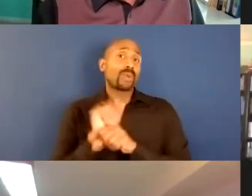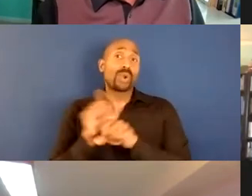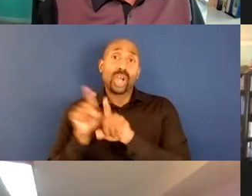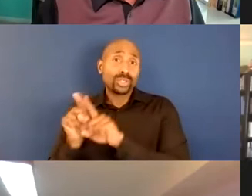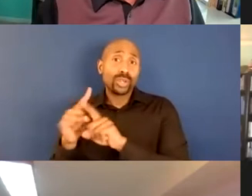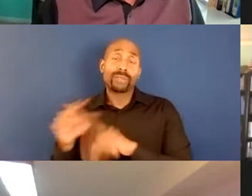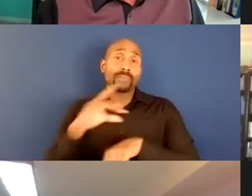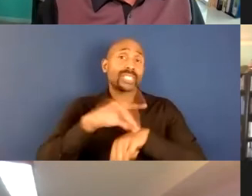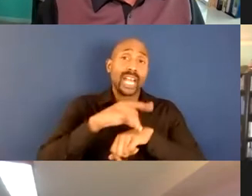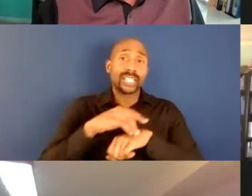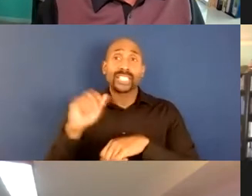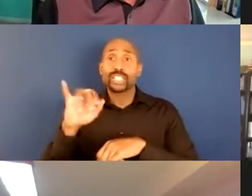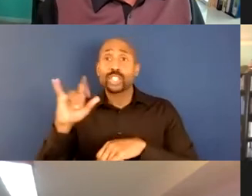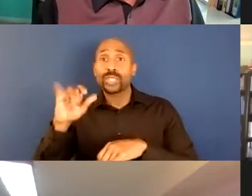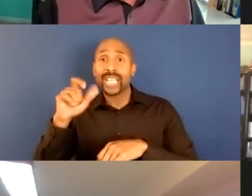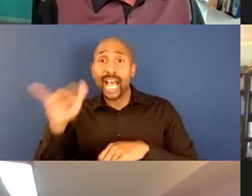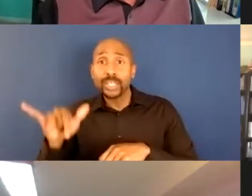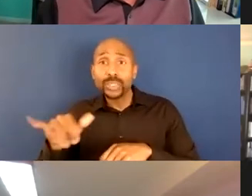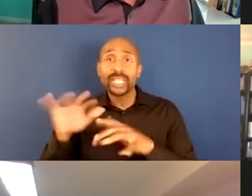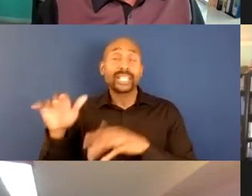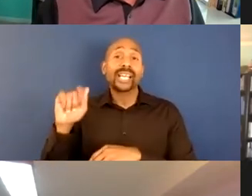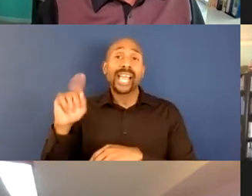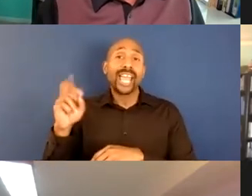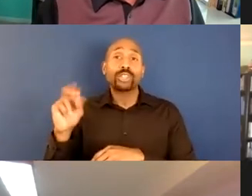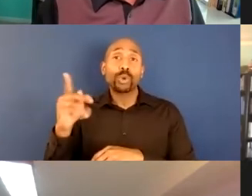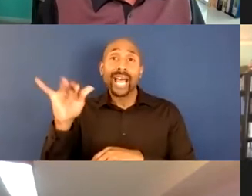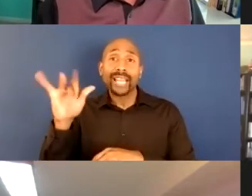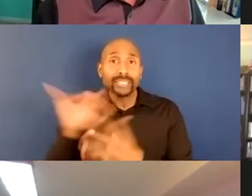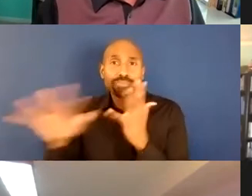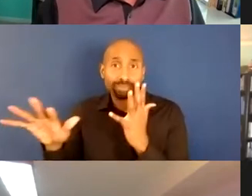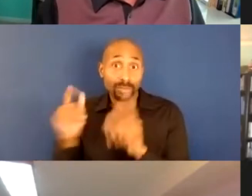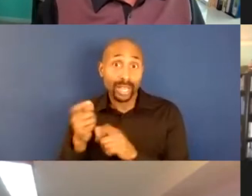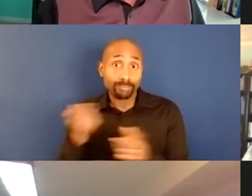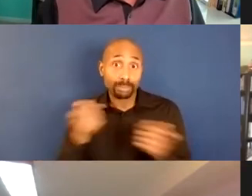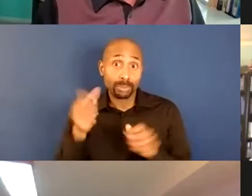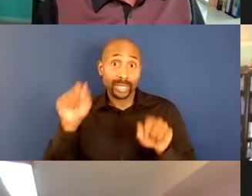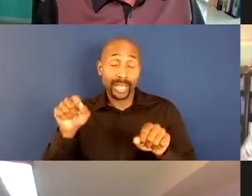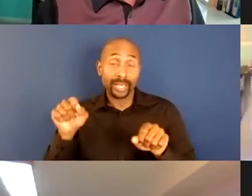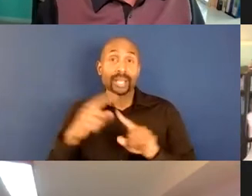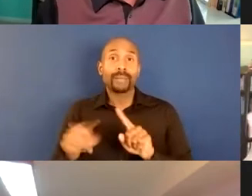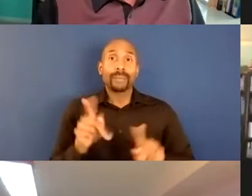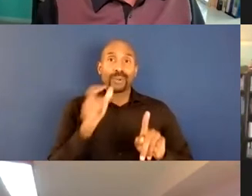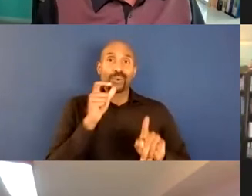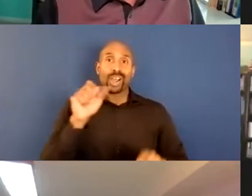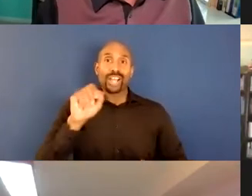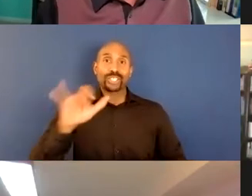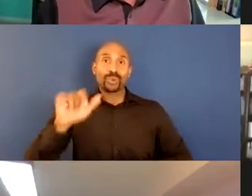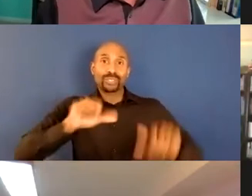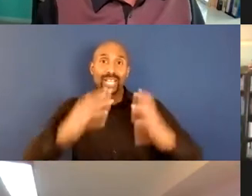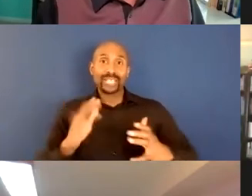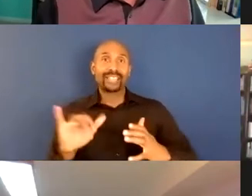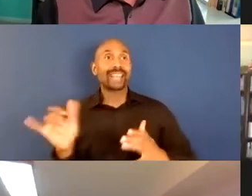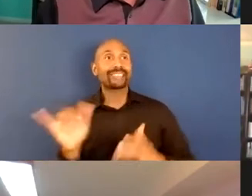But also, can people who are social scientists, this book is like an invitation to us to get involved with IR. IR is where